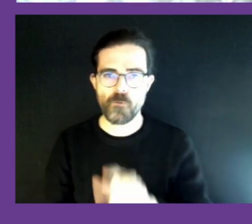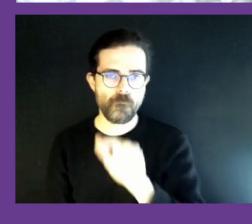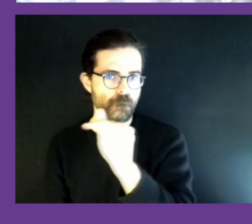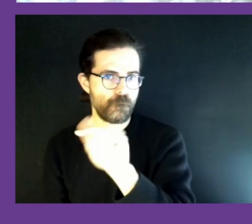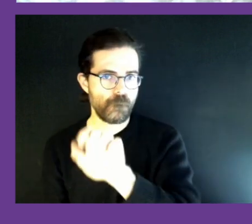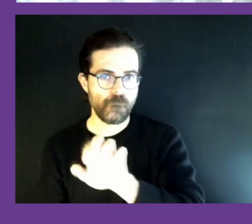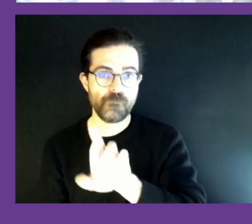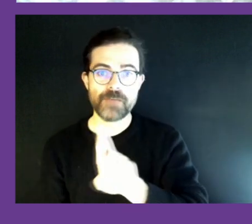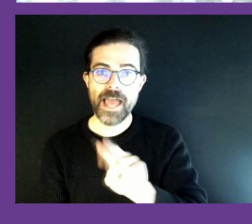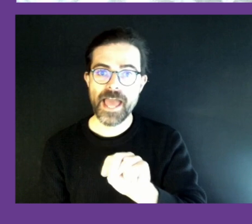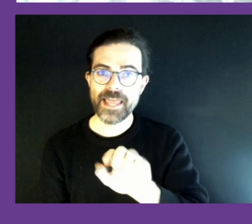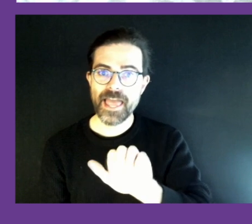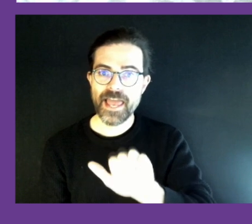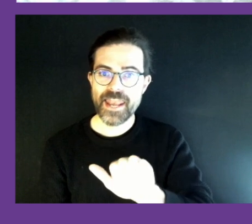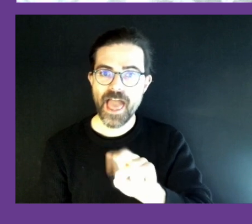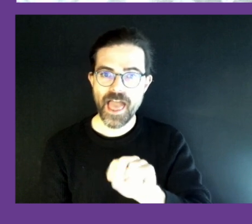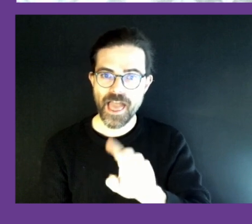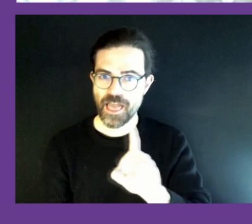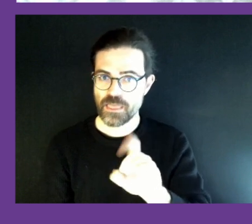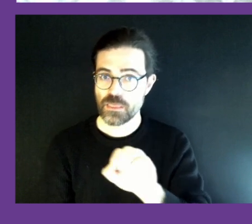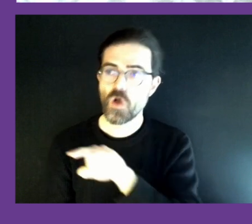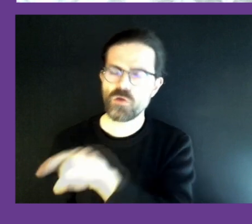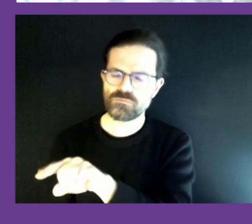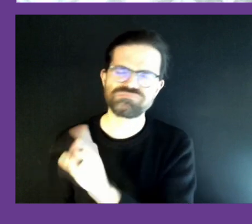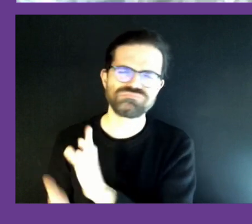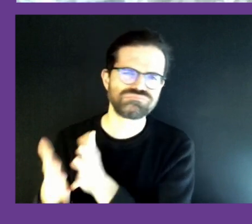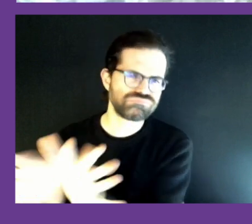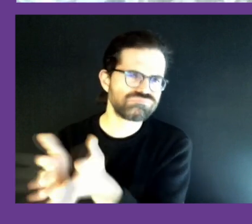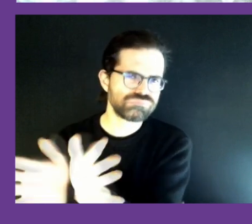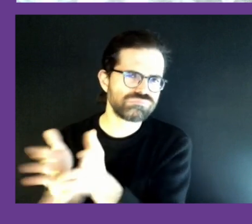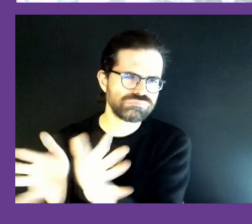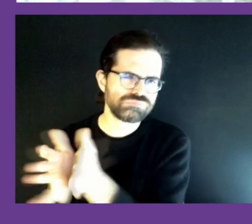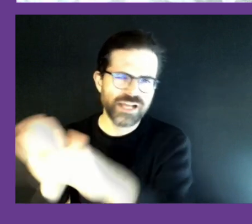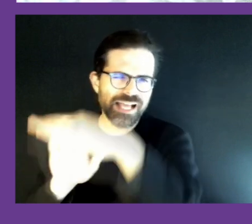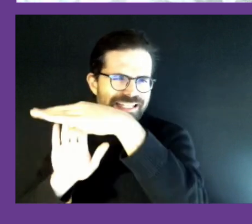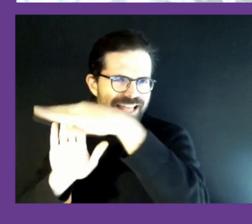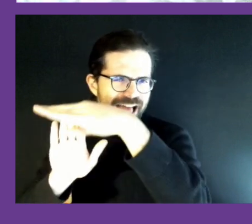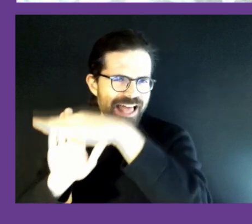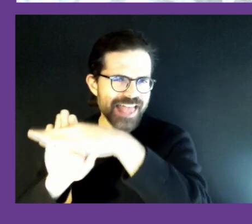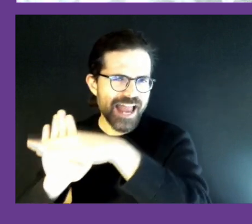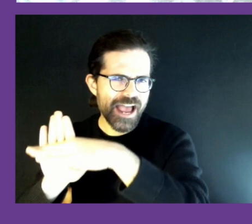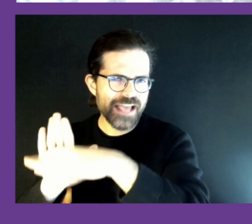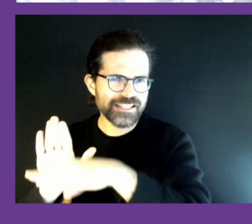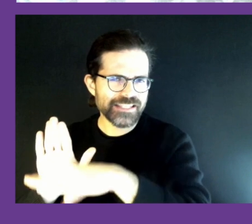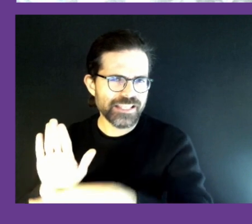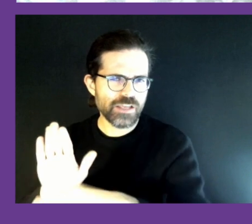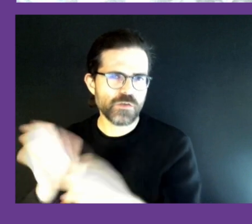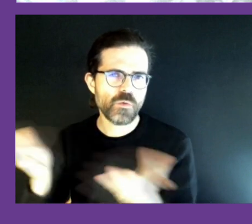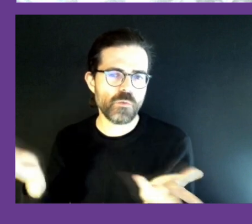explain a little bit more what is standardization and some reminders about